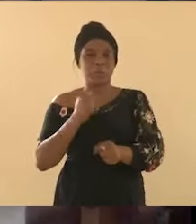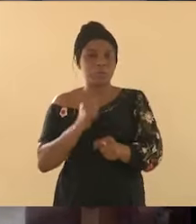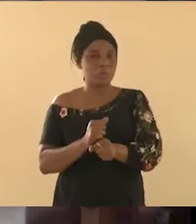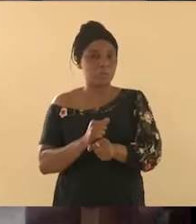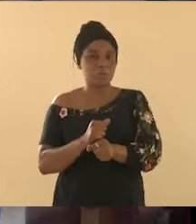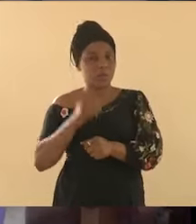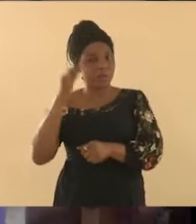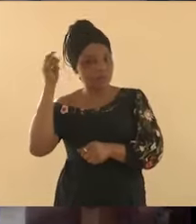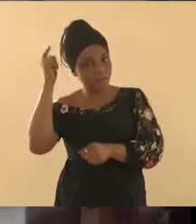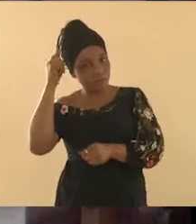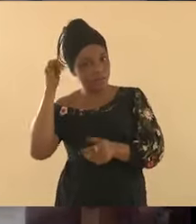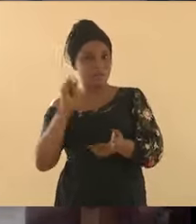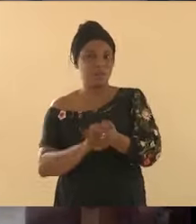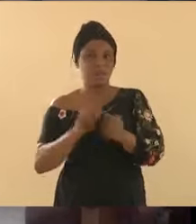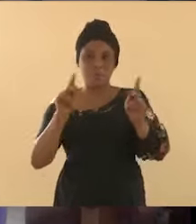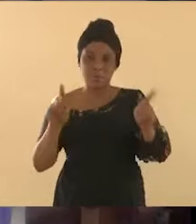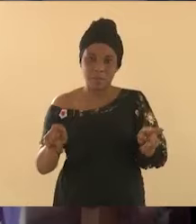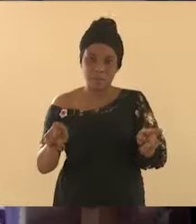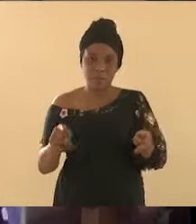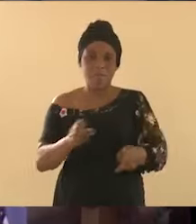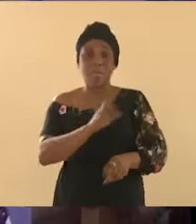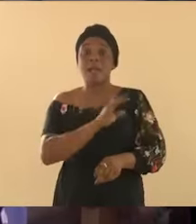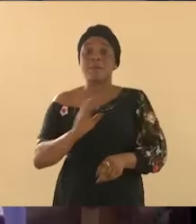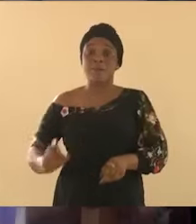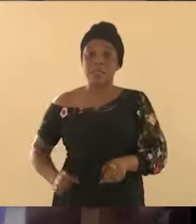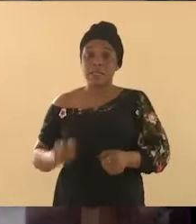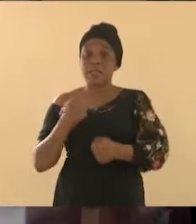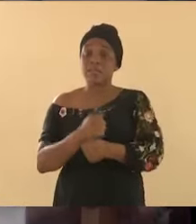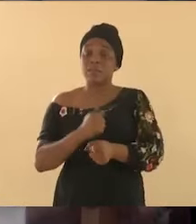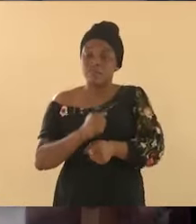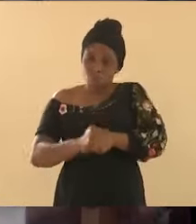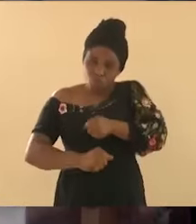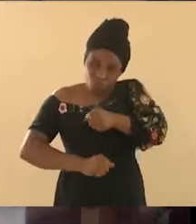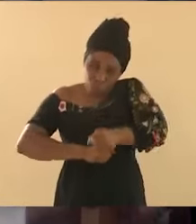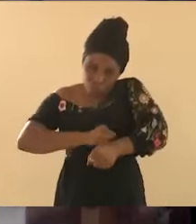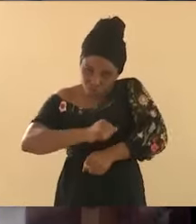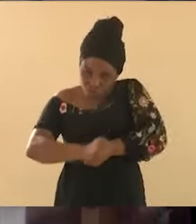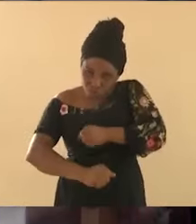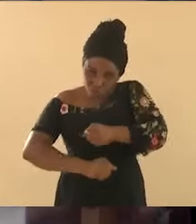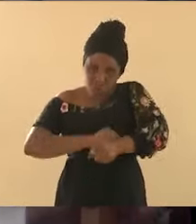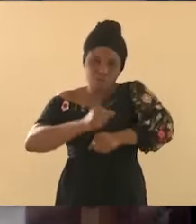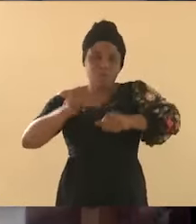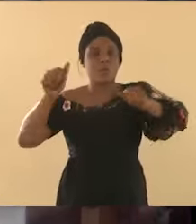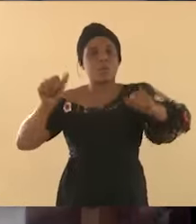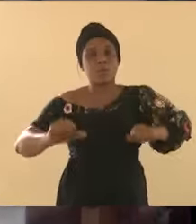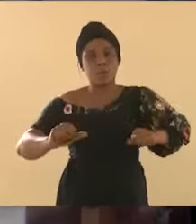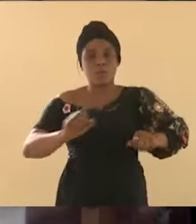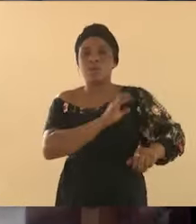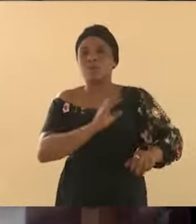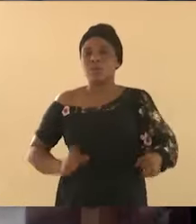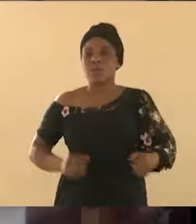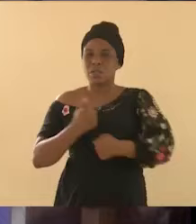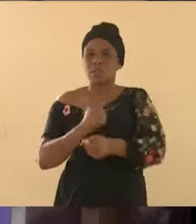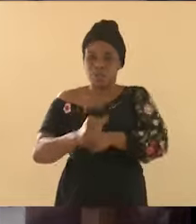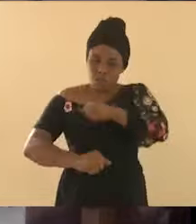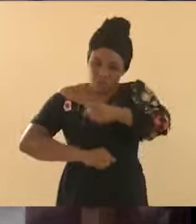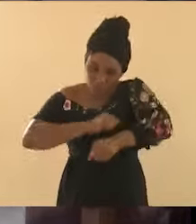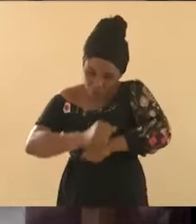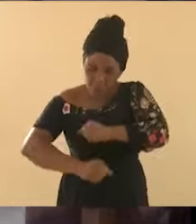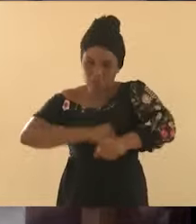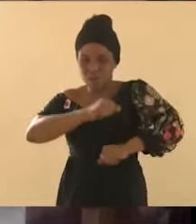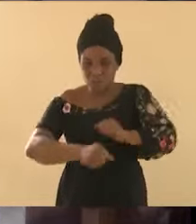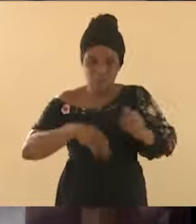person. One of the key things, you know, I keep saying here that Christianity makes suffering sufferable. Okay.